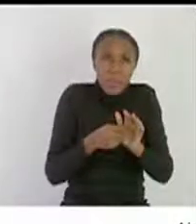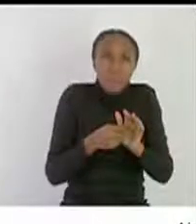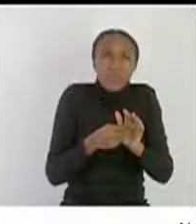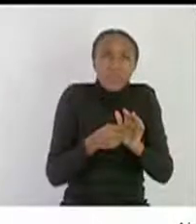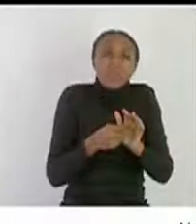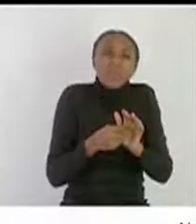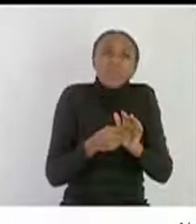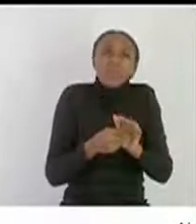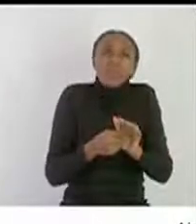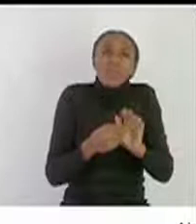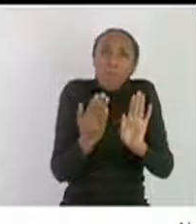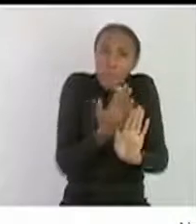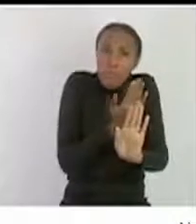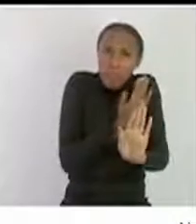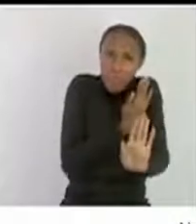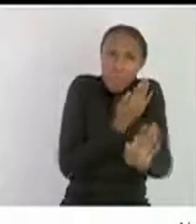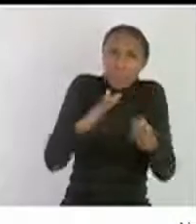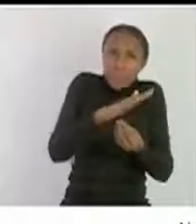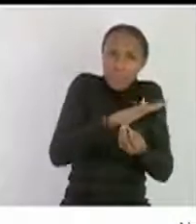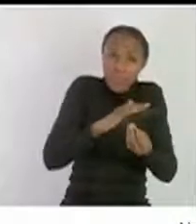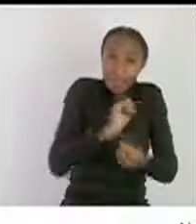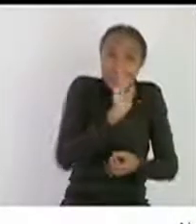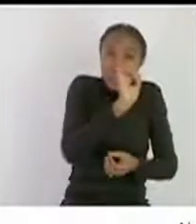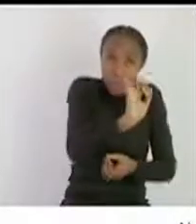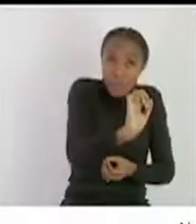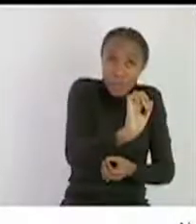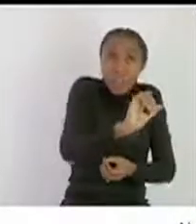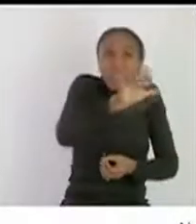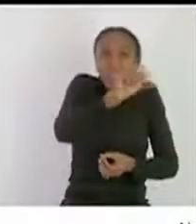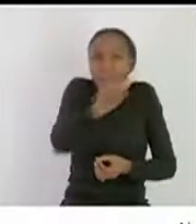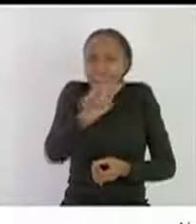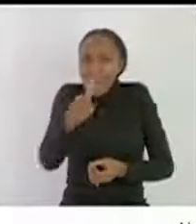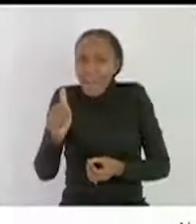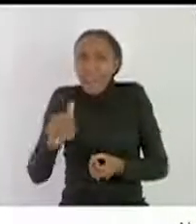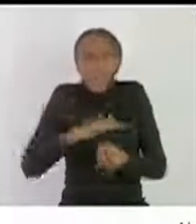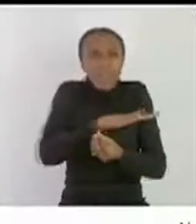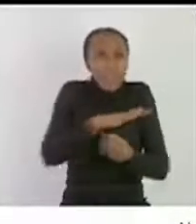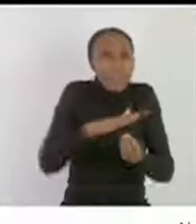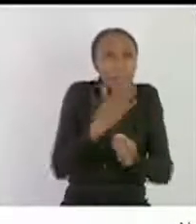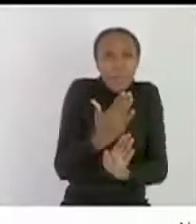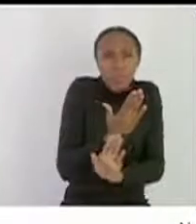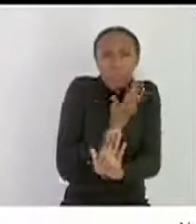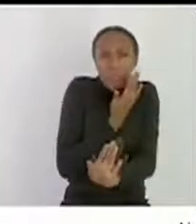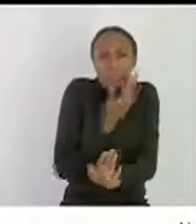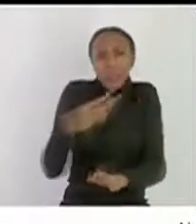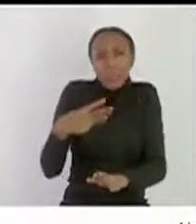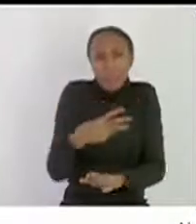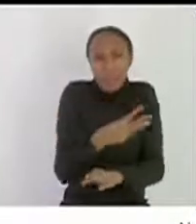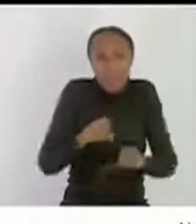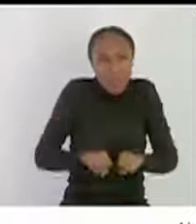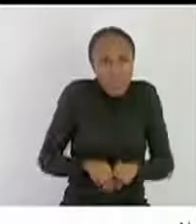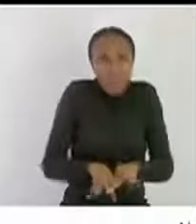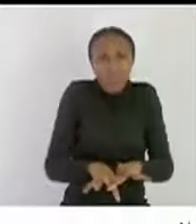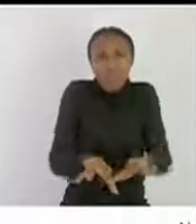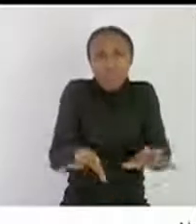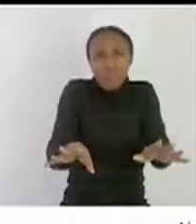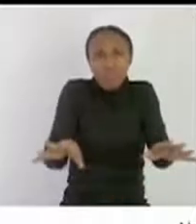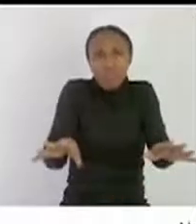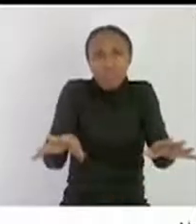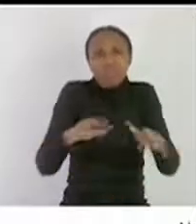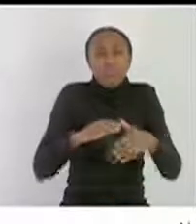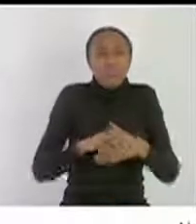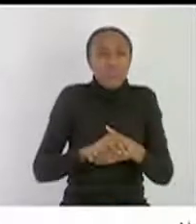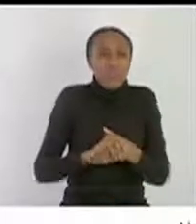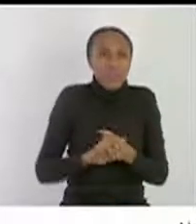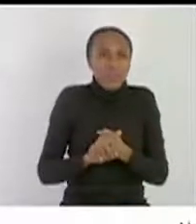from getting HIV and AIDS, and you are also saving other families from getting HIV